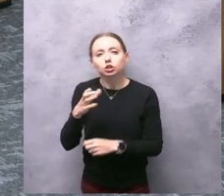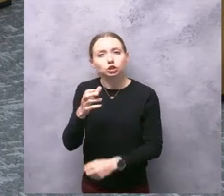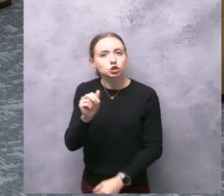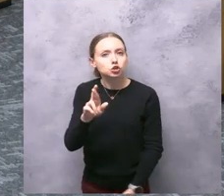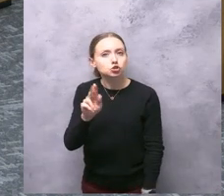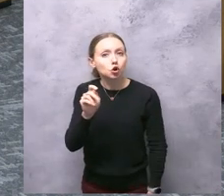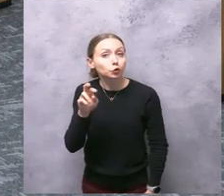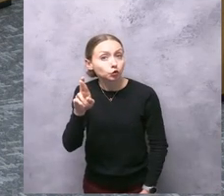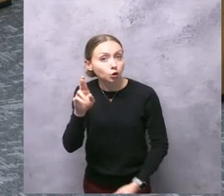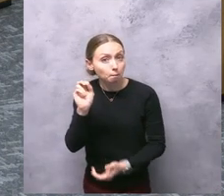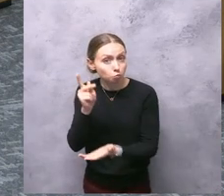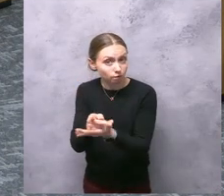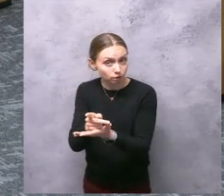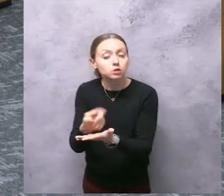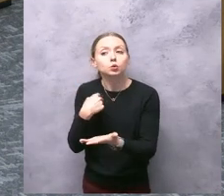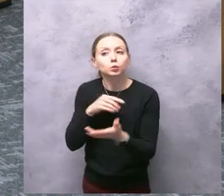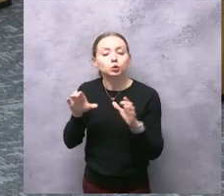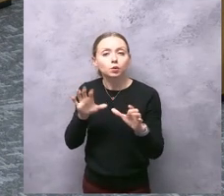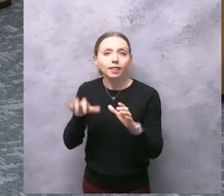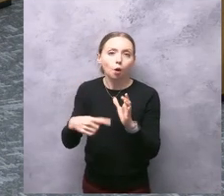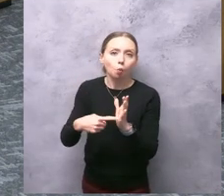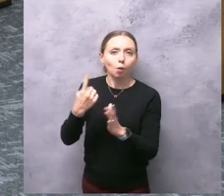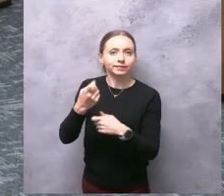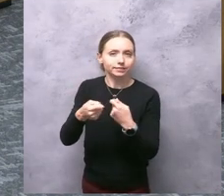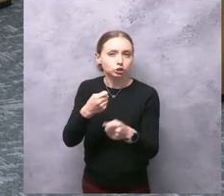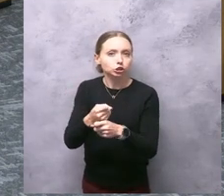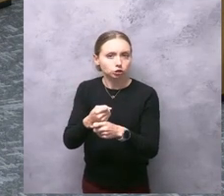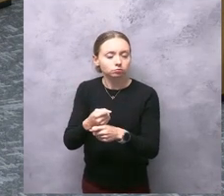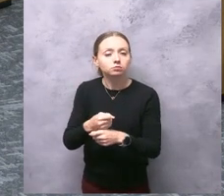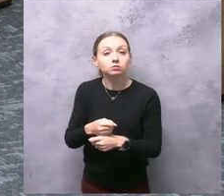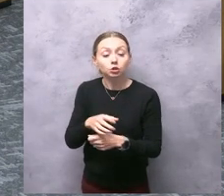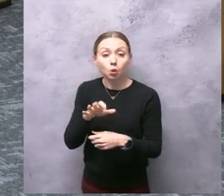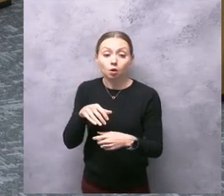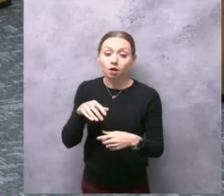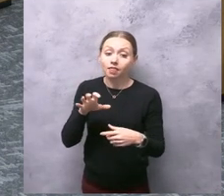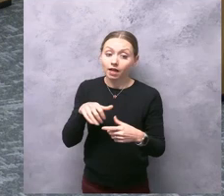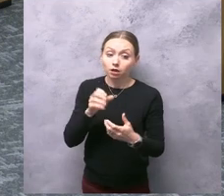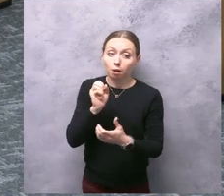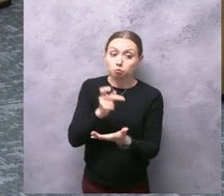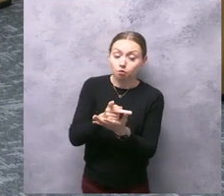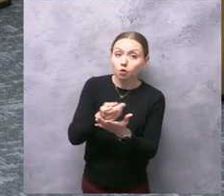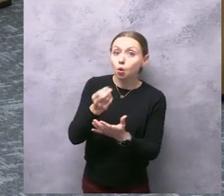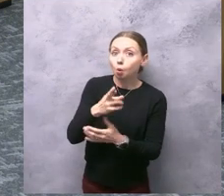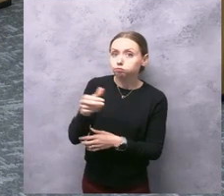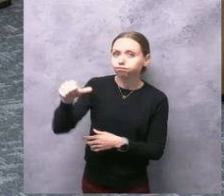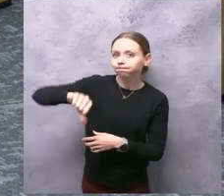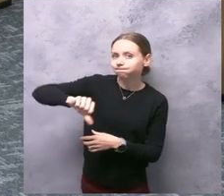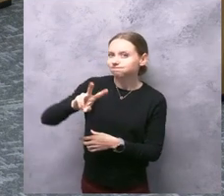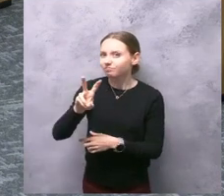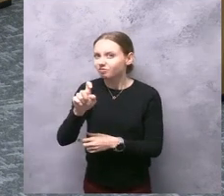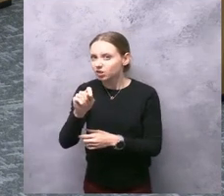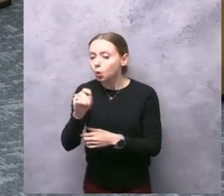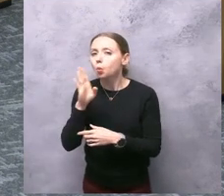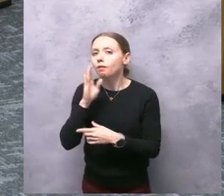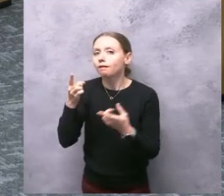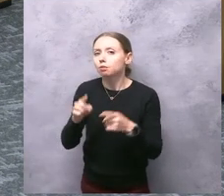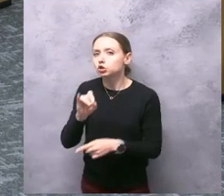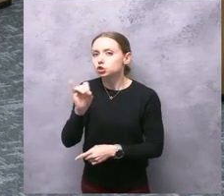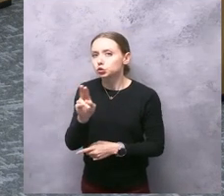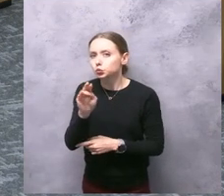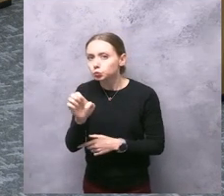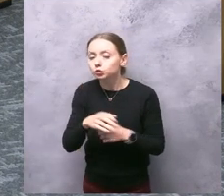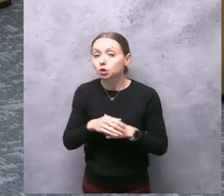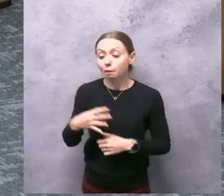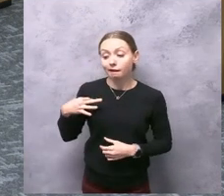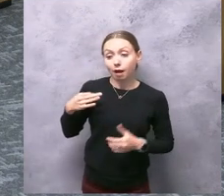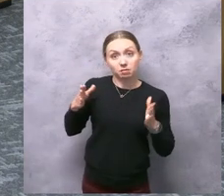once a year. Those approvals or vetoes will be coming up in June. So applicants have already submitted. We